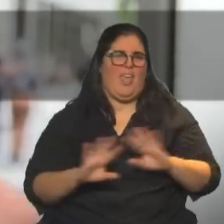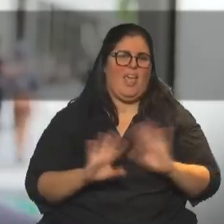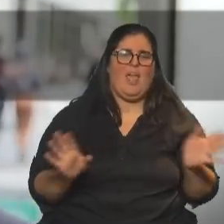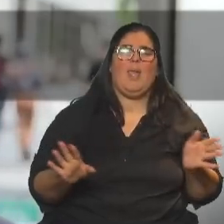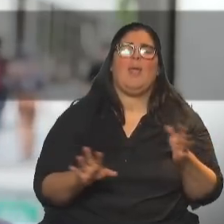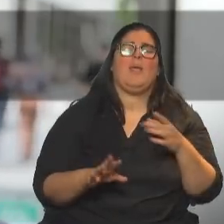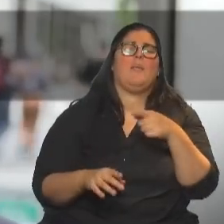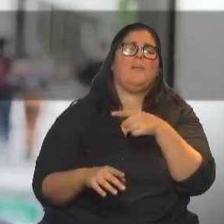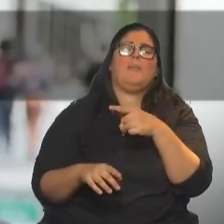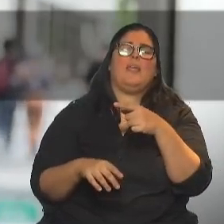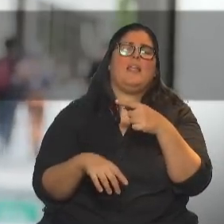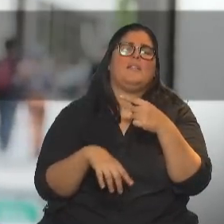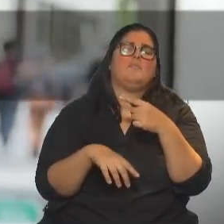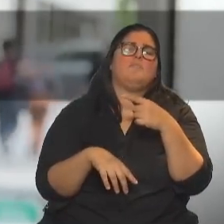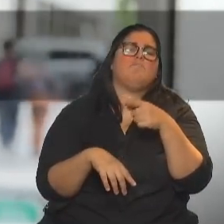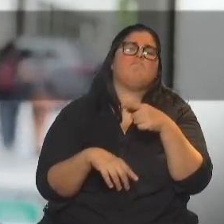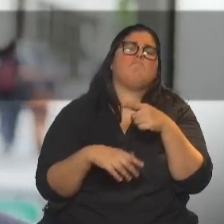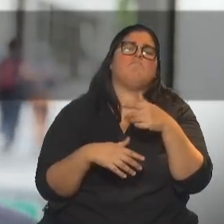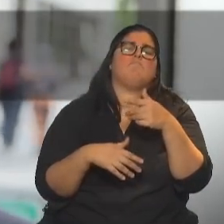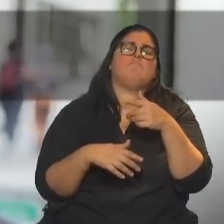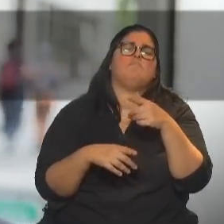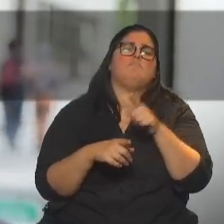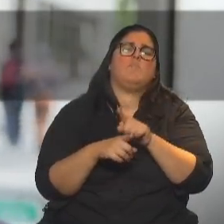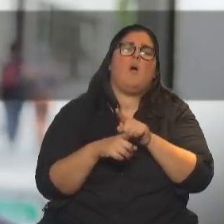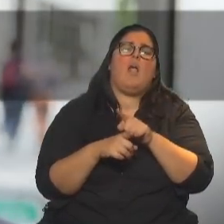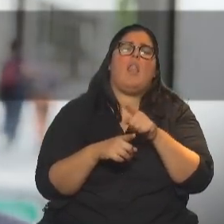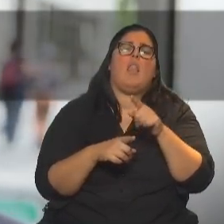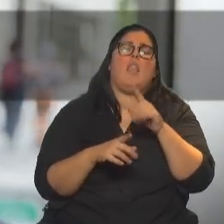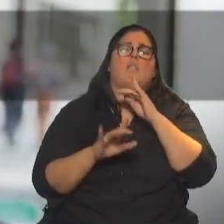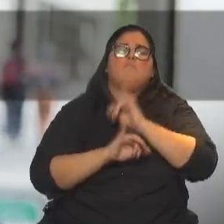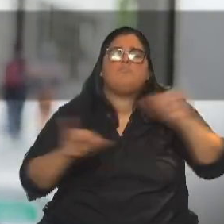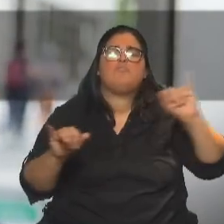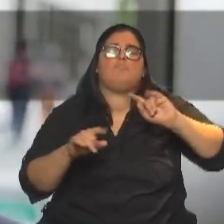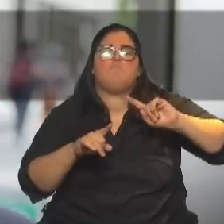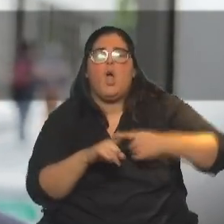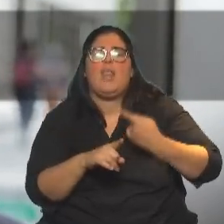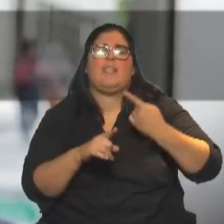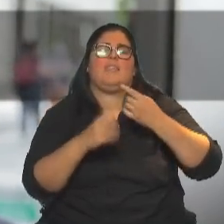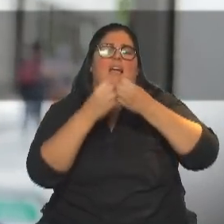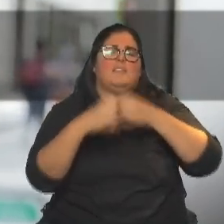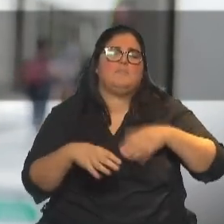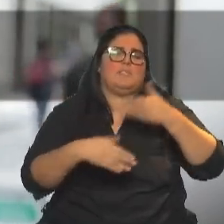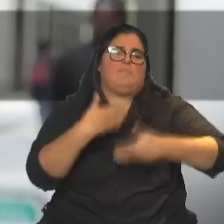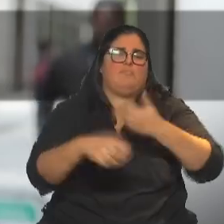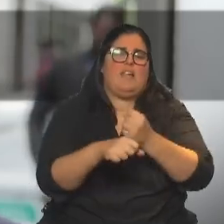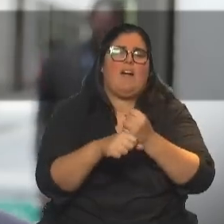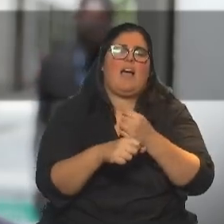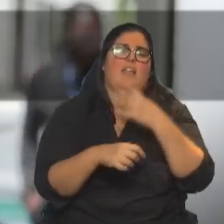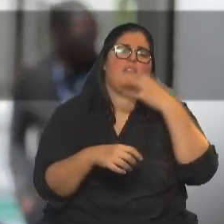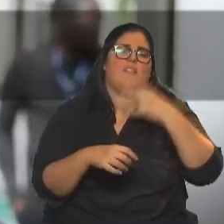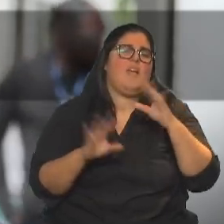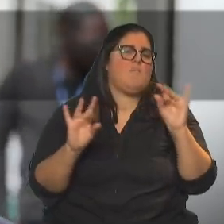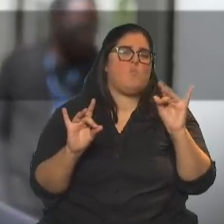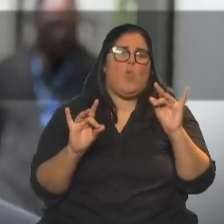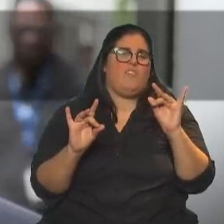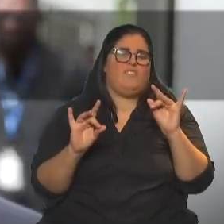shaping what this government does for the foreseeable future. All the policy announcements, all the initiatives, it will be very, very hard to view them in any other